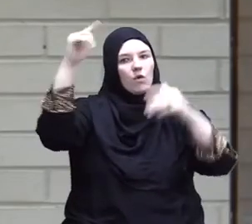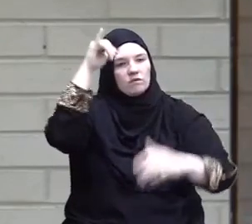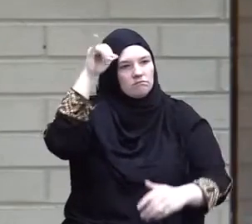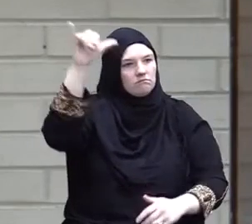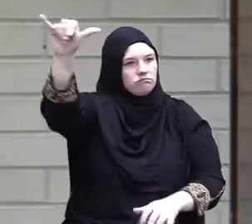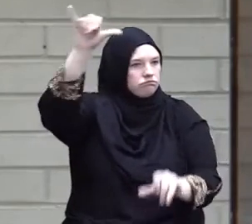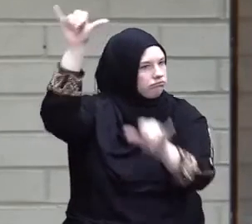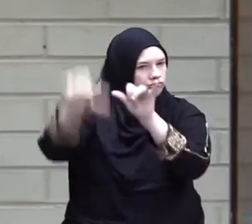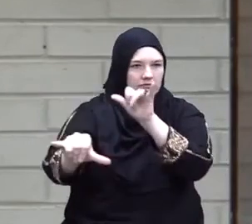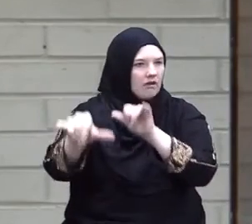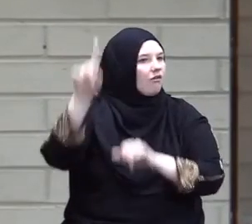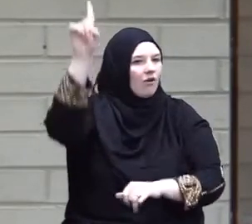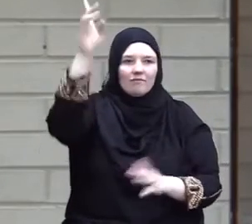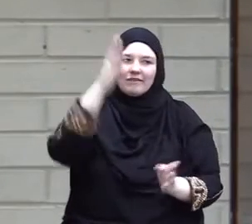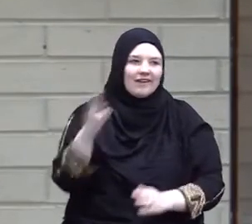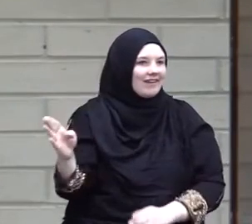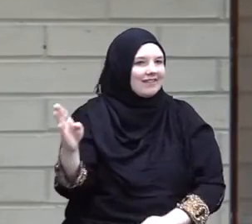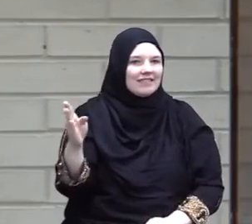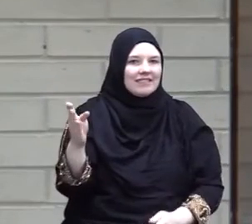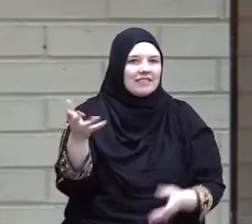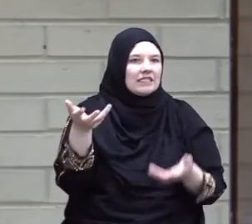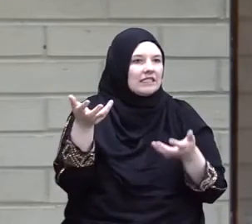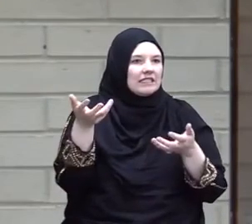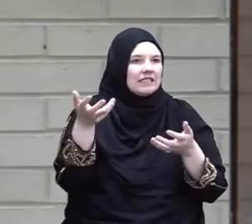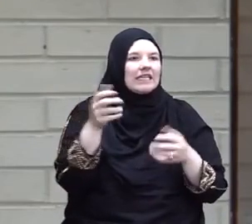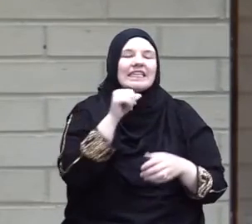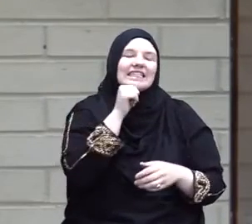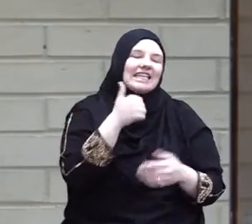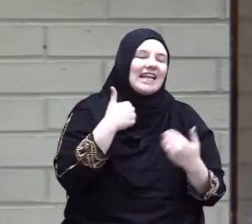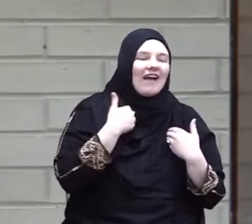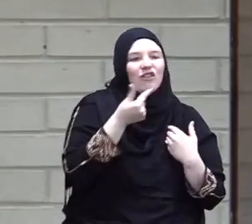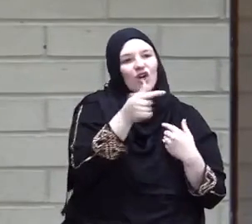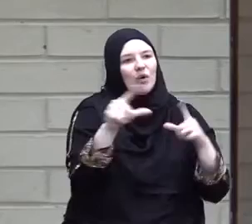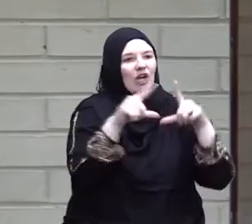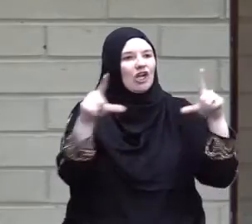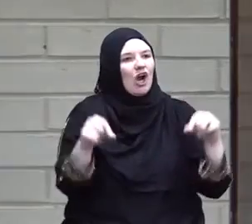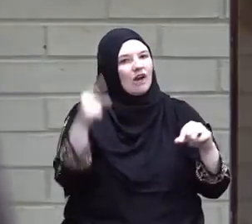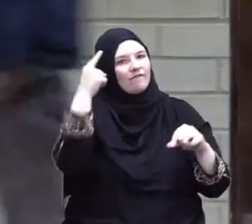permanent residence. He didn't have the green card for paradise yet.